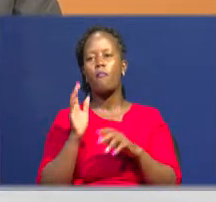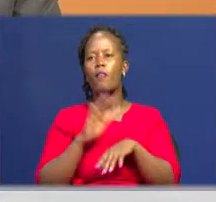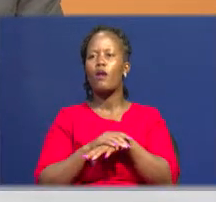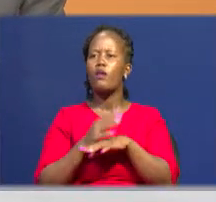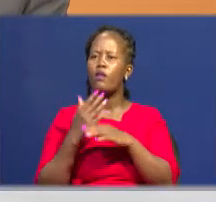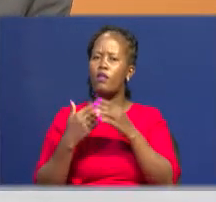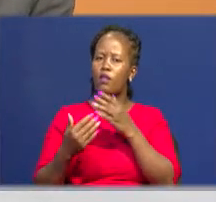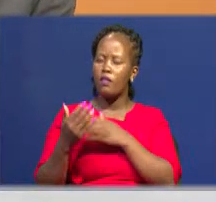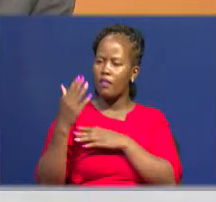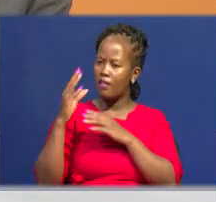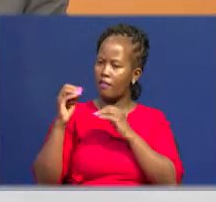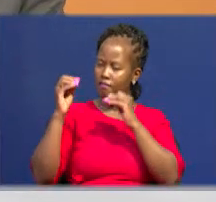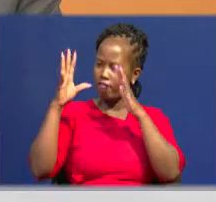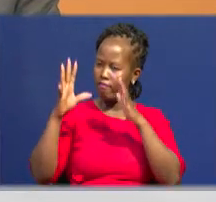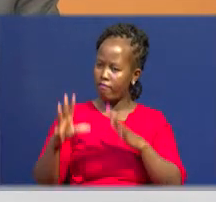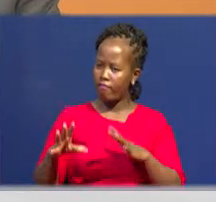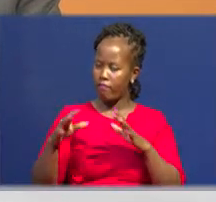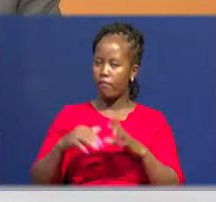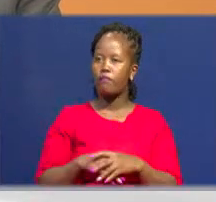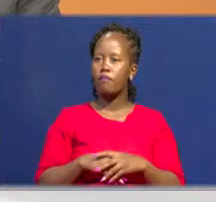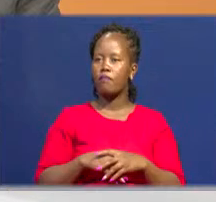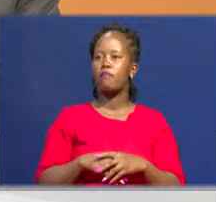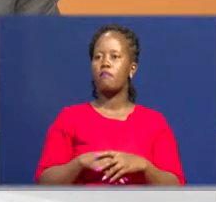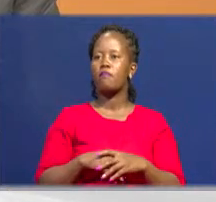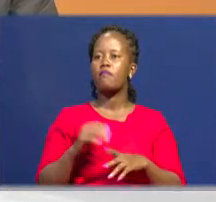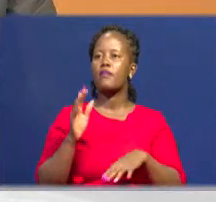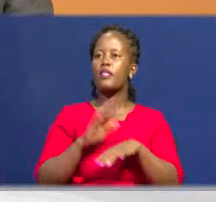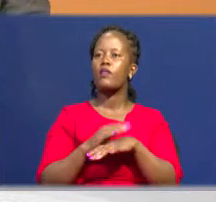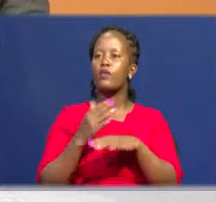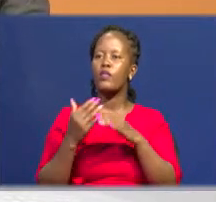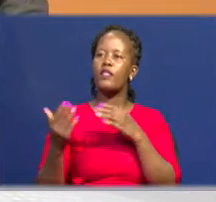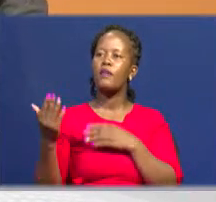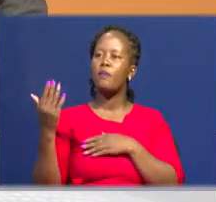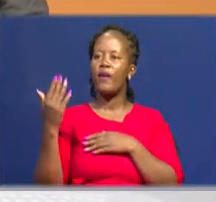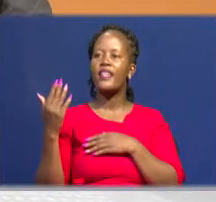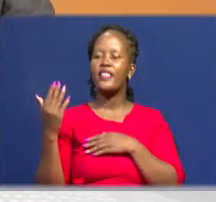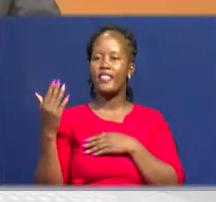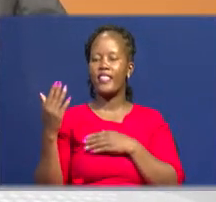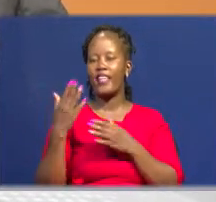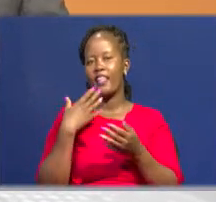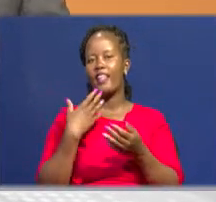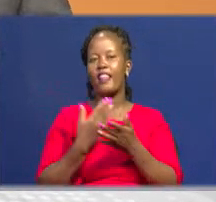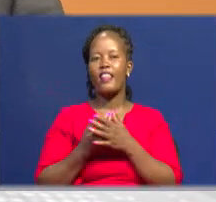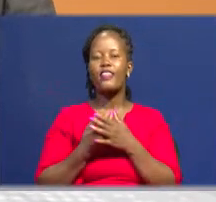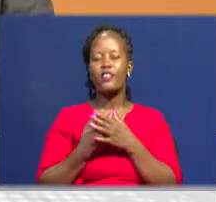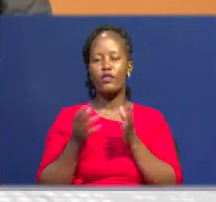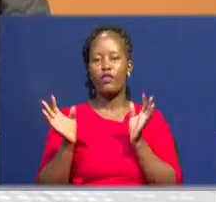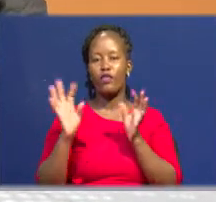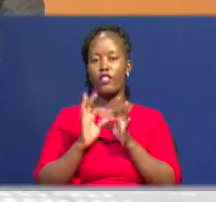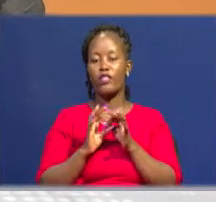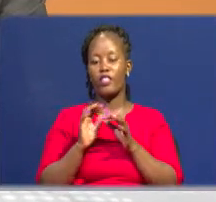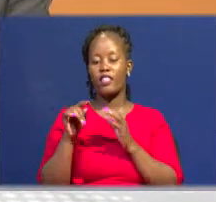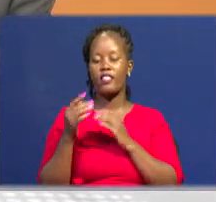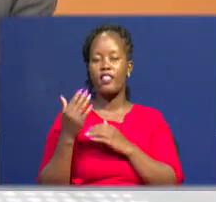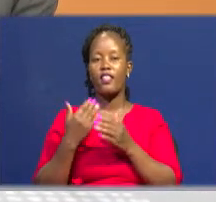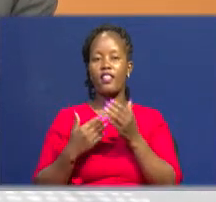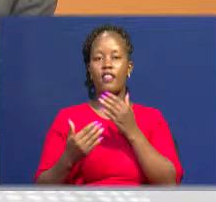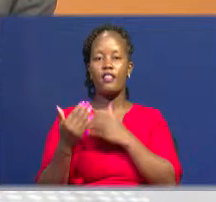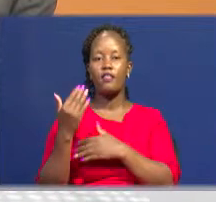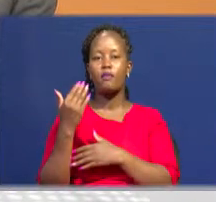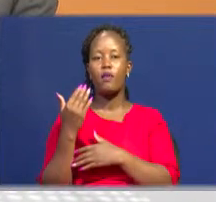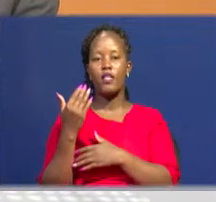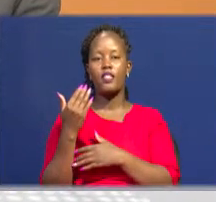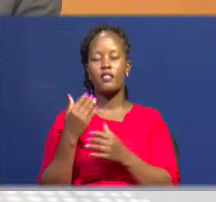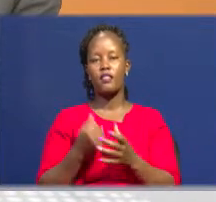morning, Mwalimu. Good morning to you, sir. All right, thank you for joining us this morning, and first of all,